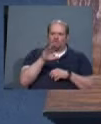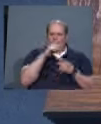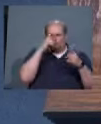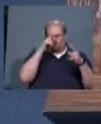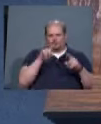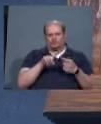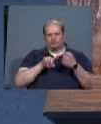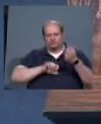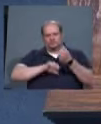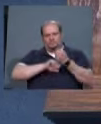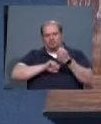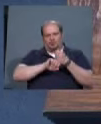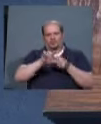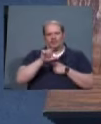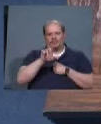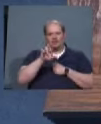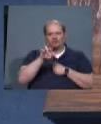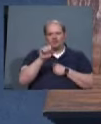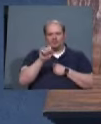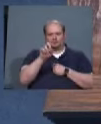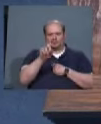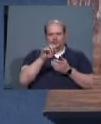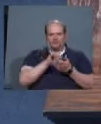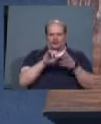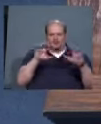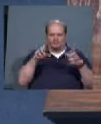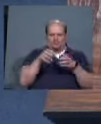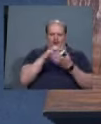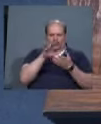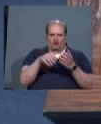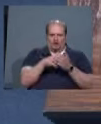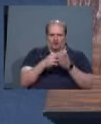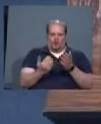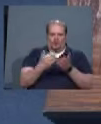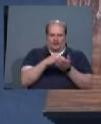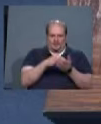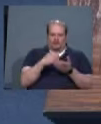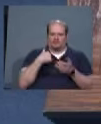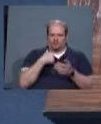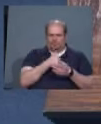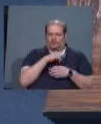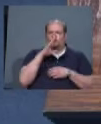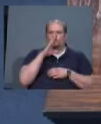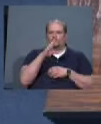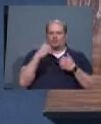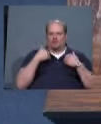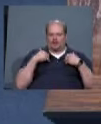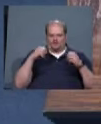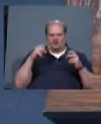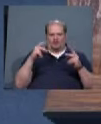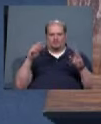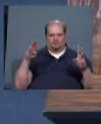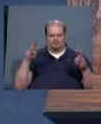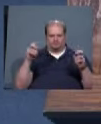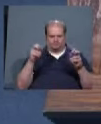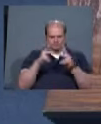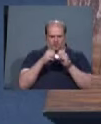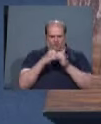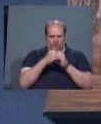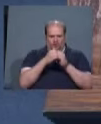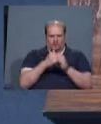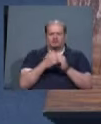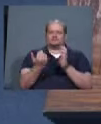to support the Little Rock School District being made whole again so that we will have an opportunity to work together